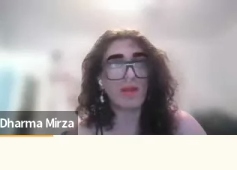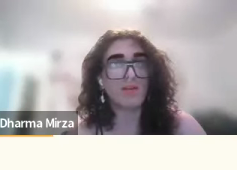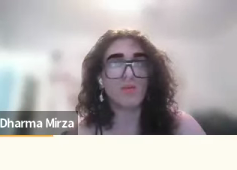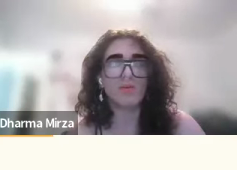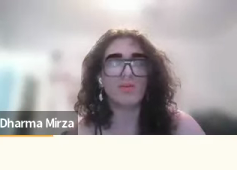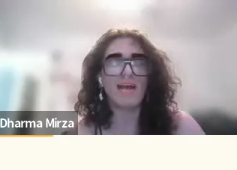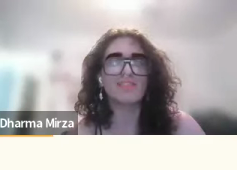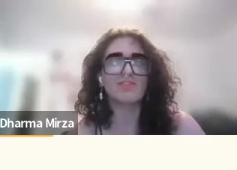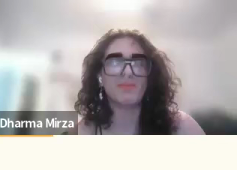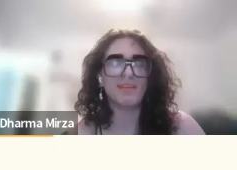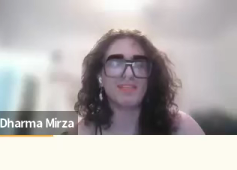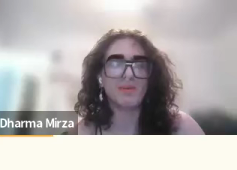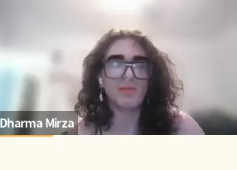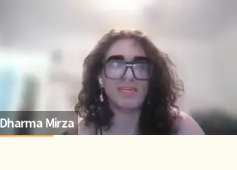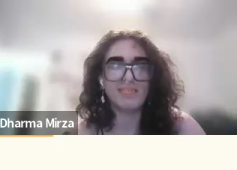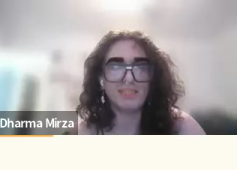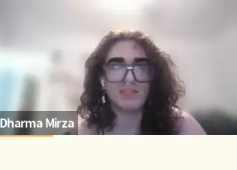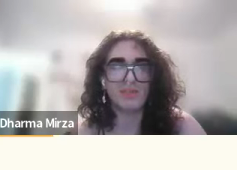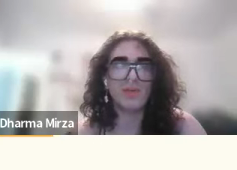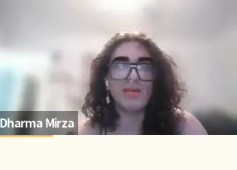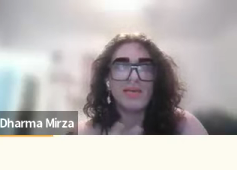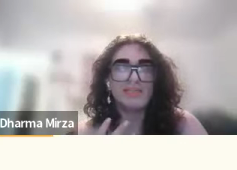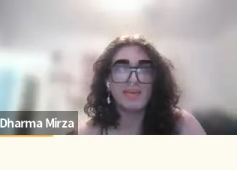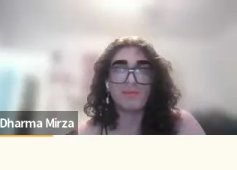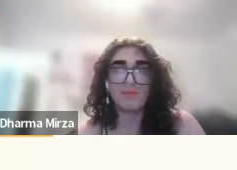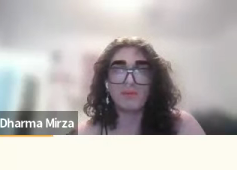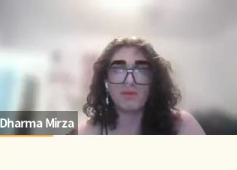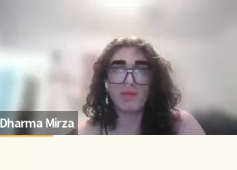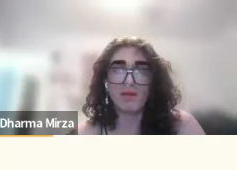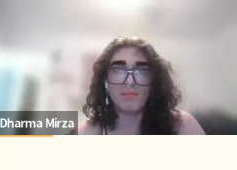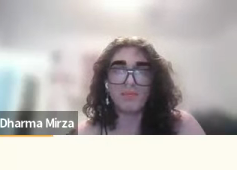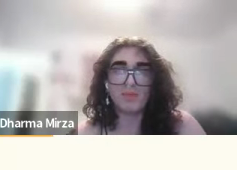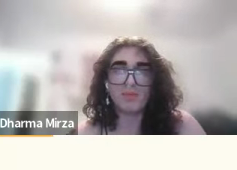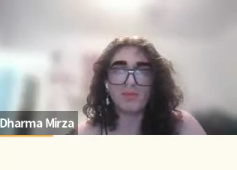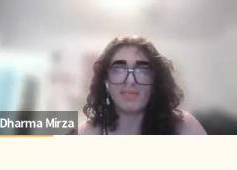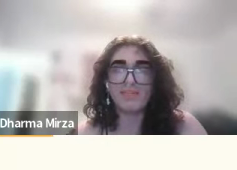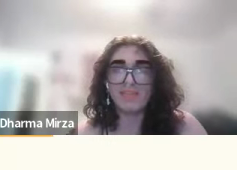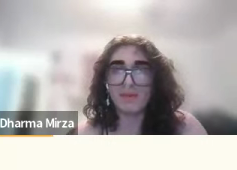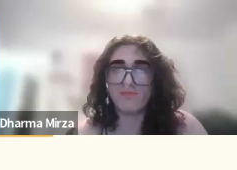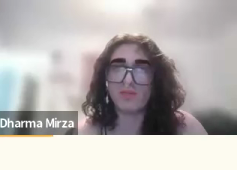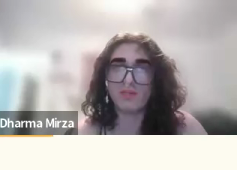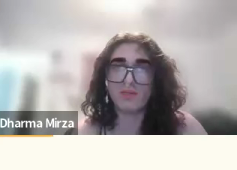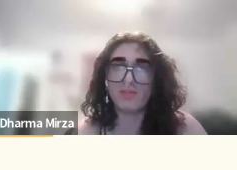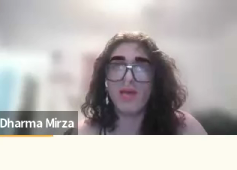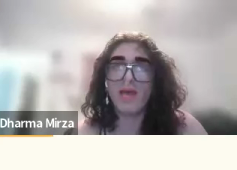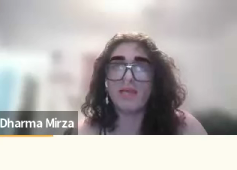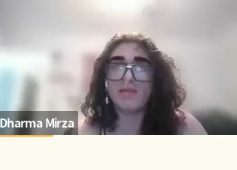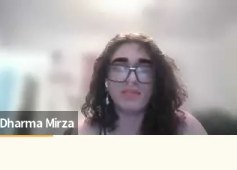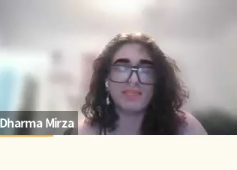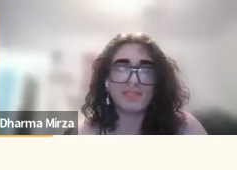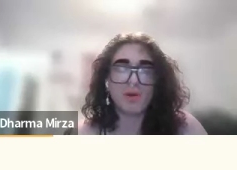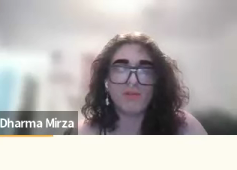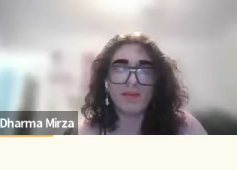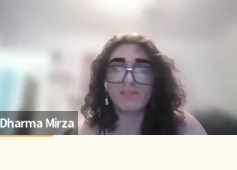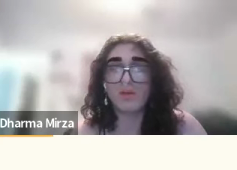necessarily going to access treatment. And so what we need to do is to get people, to break down the stigma of drug use. And